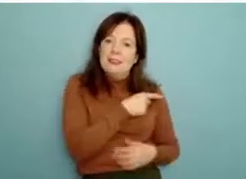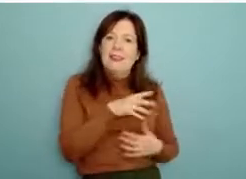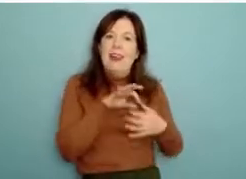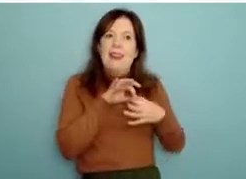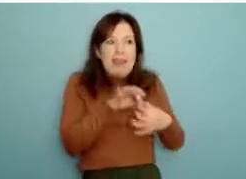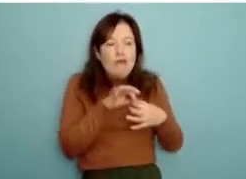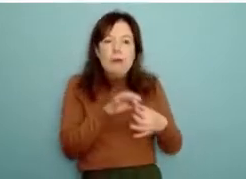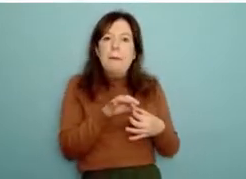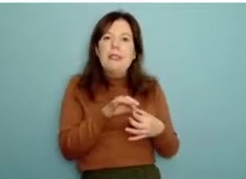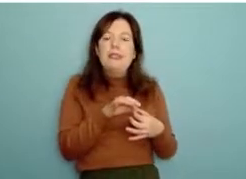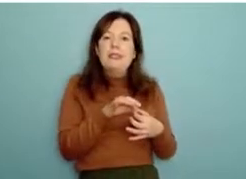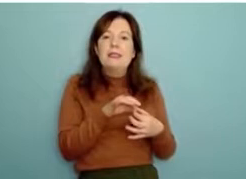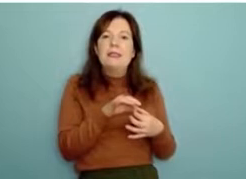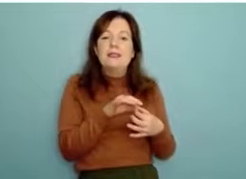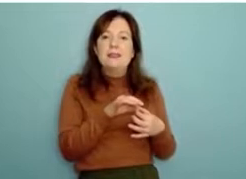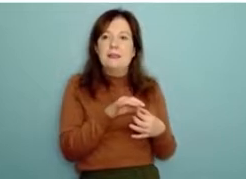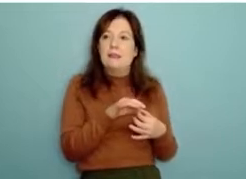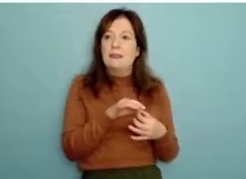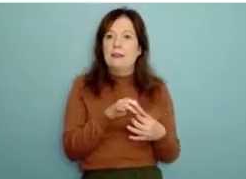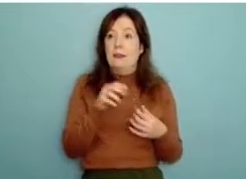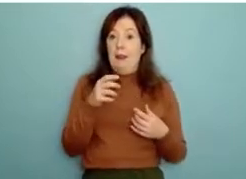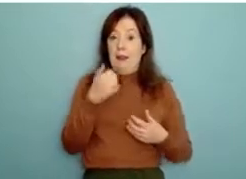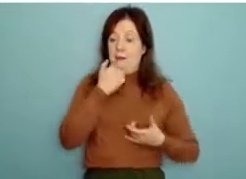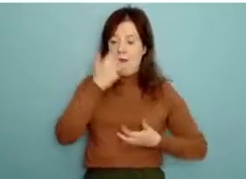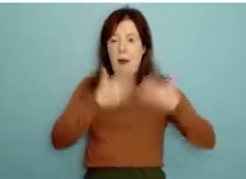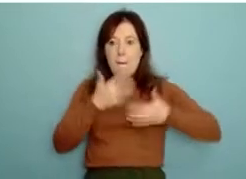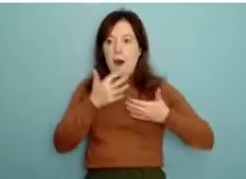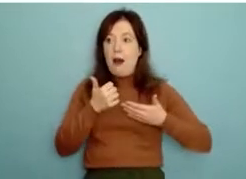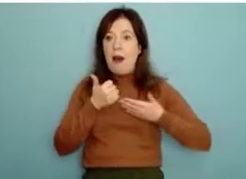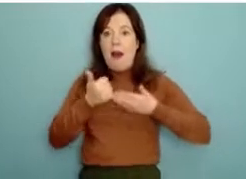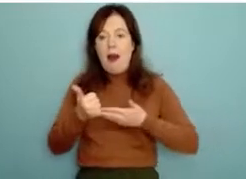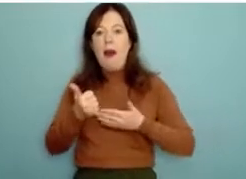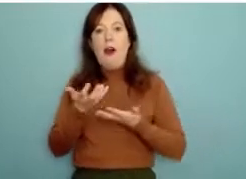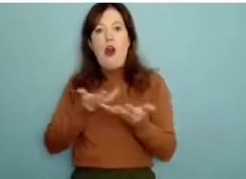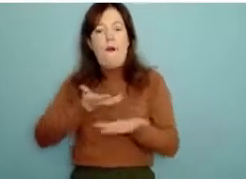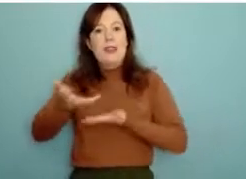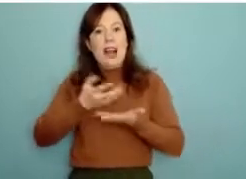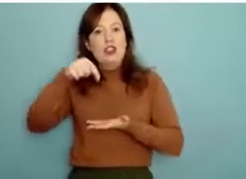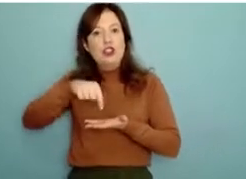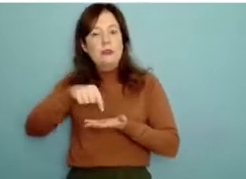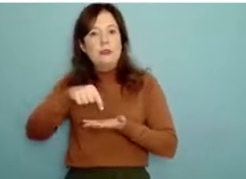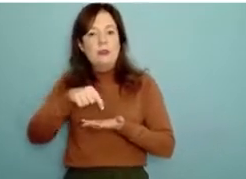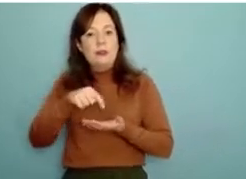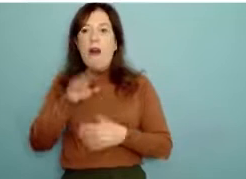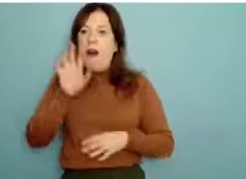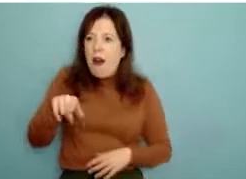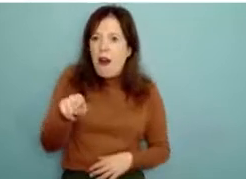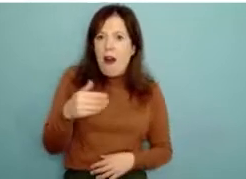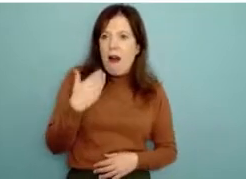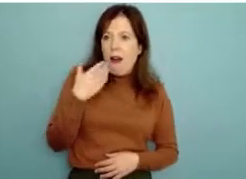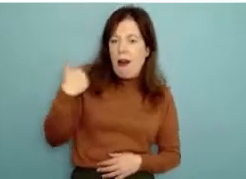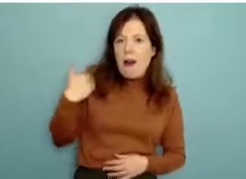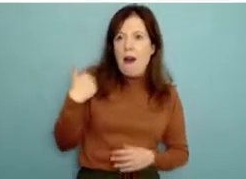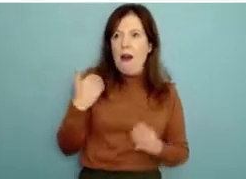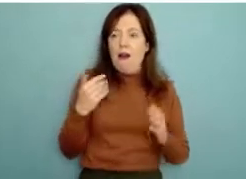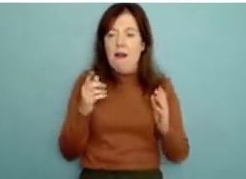people to be able to use those scores as a springboard for the conversations. Oh, I can see your scores have come down.